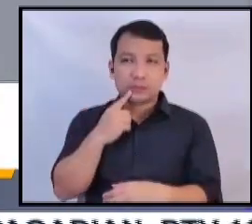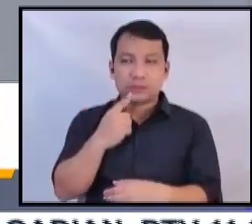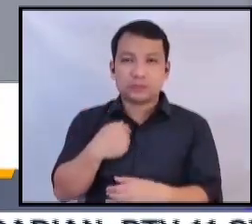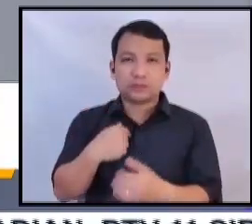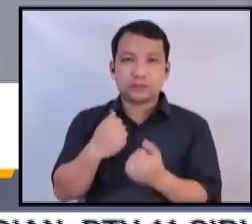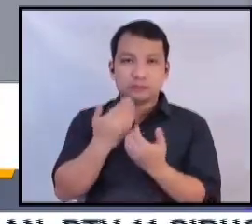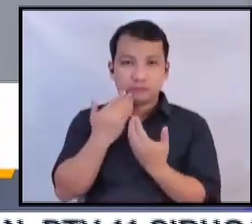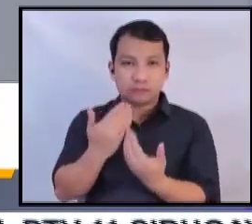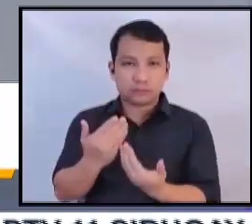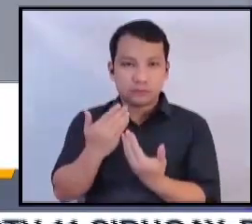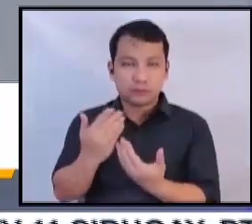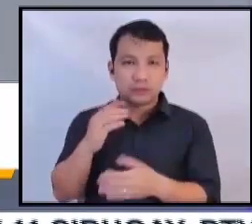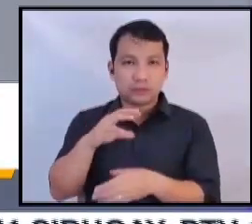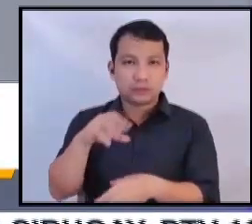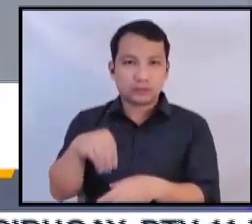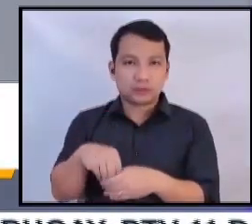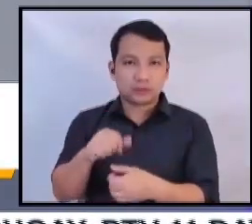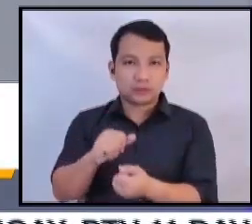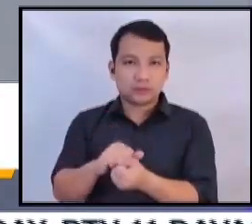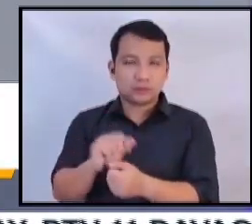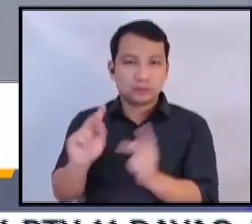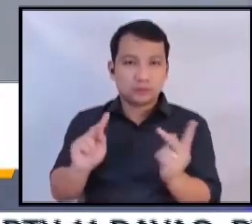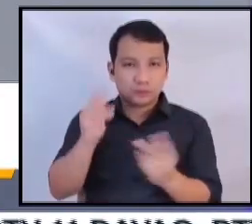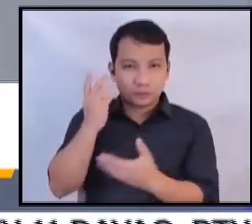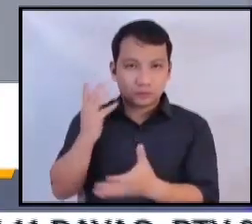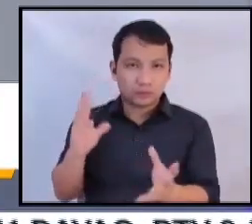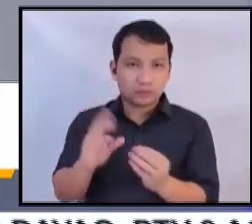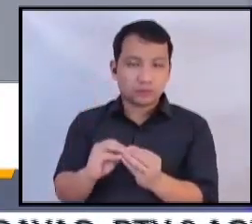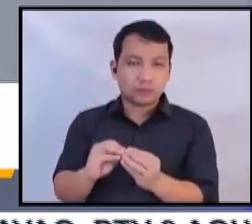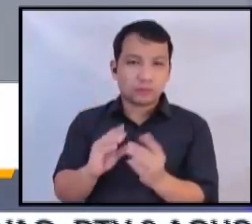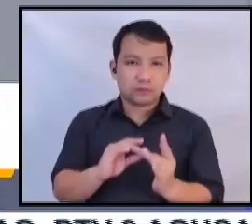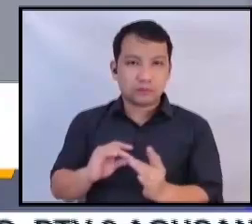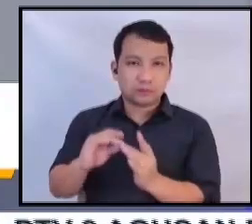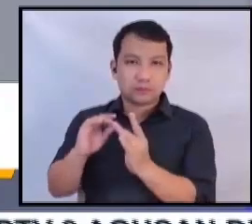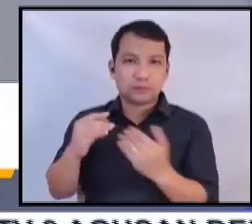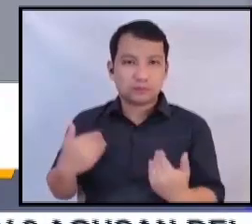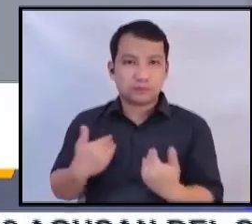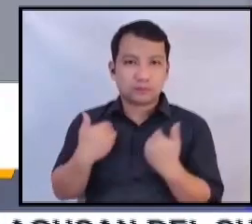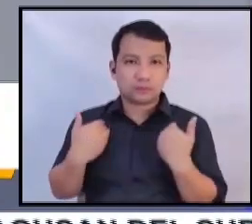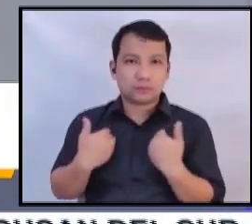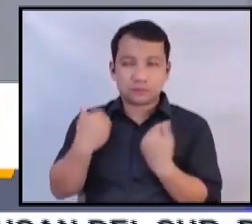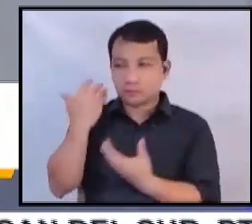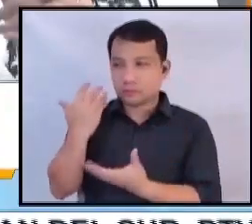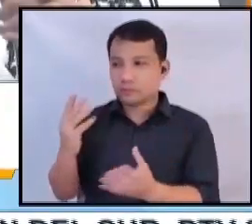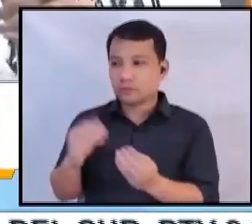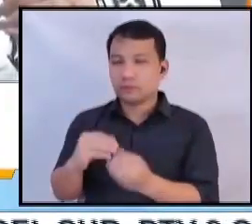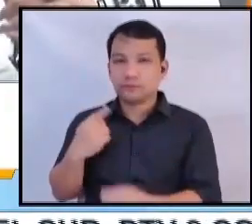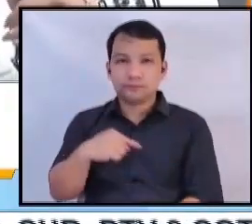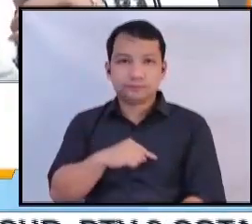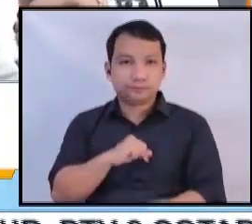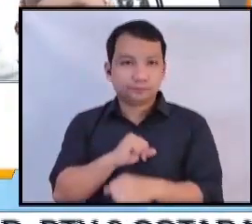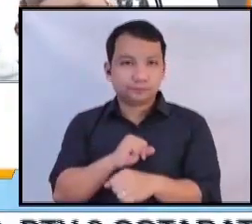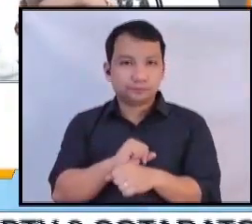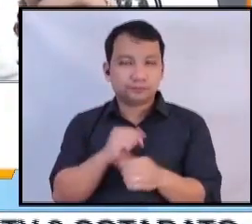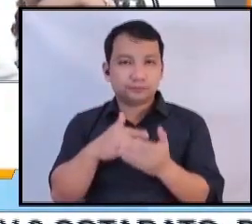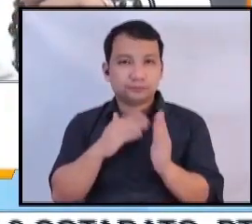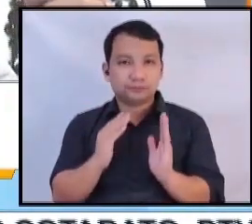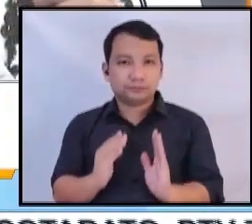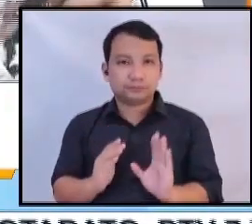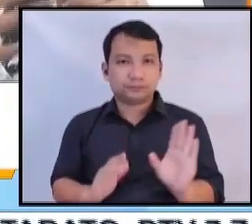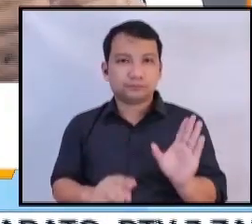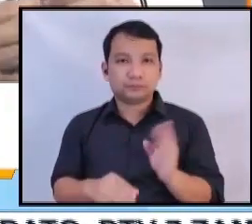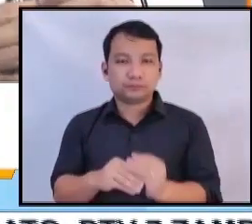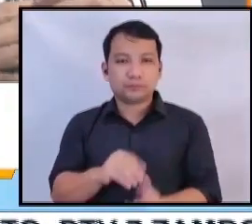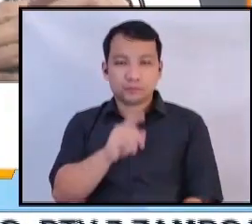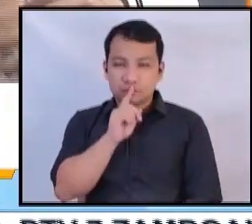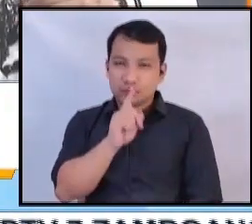this a lot of people can relate to that, especially po young people who are also working student, and it's really hard.